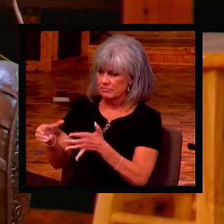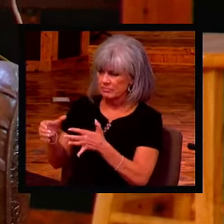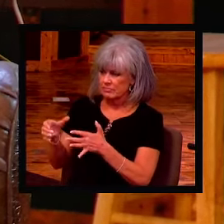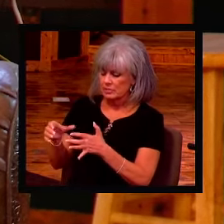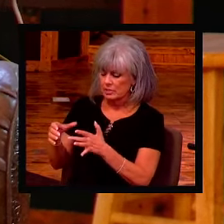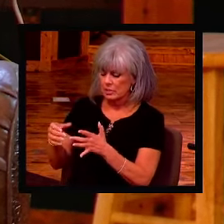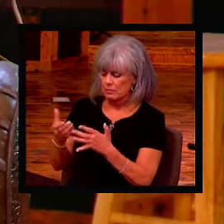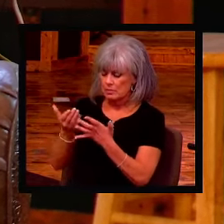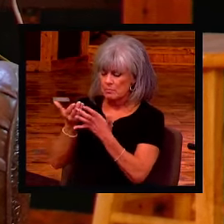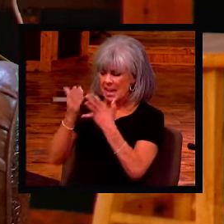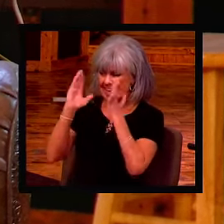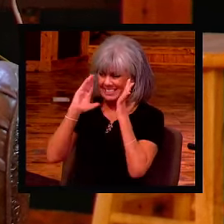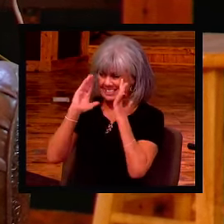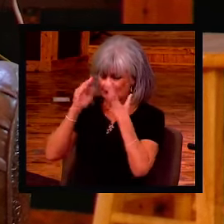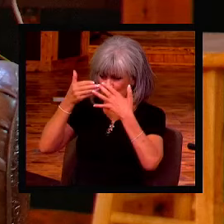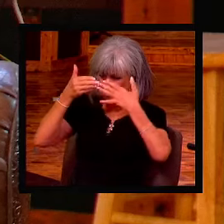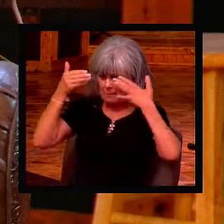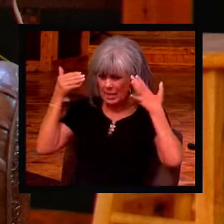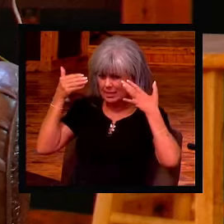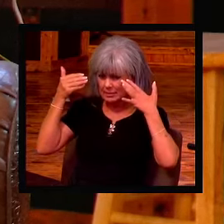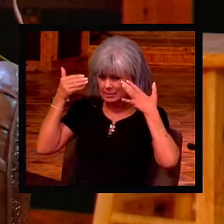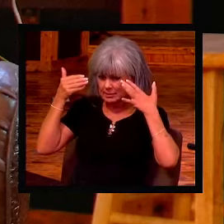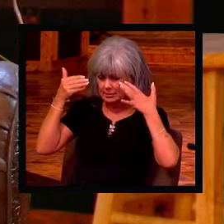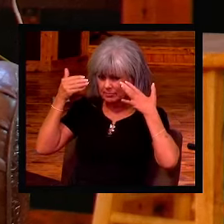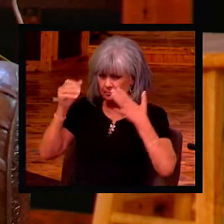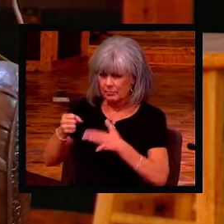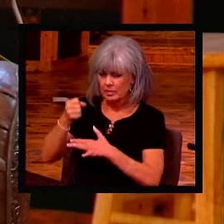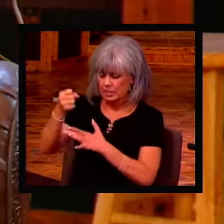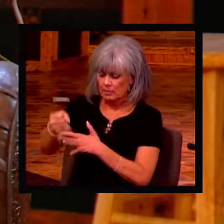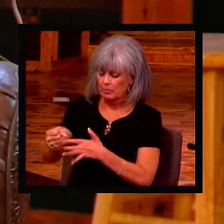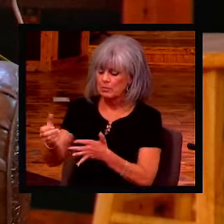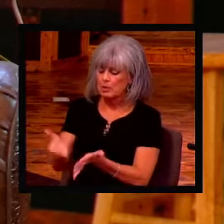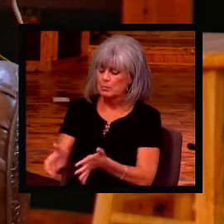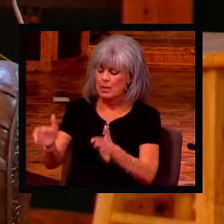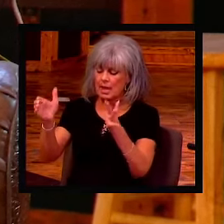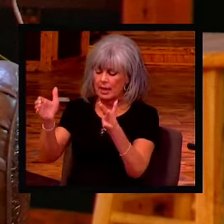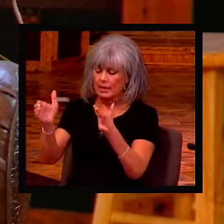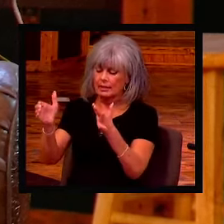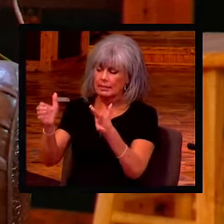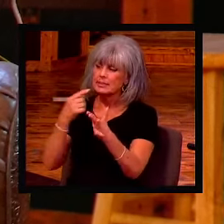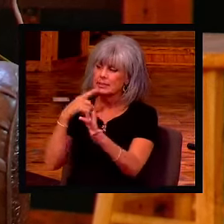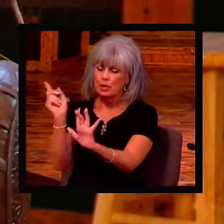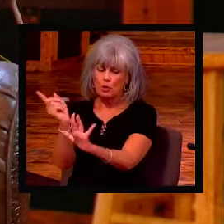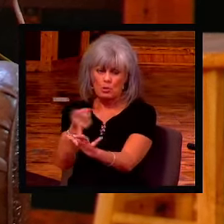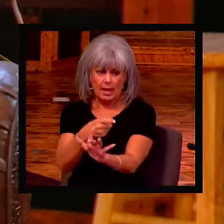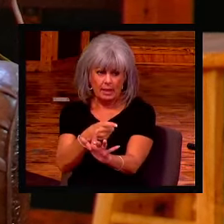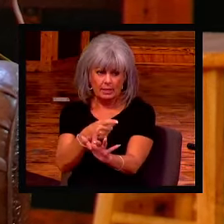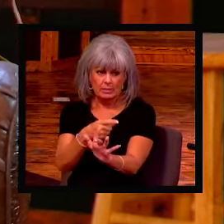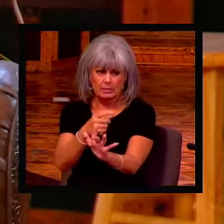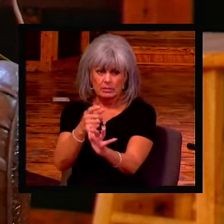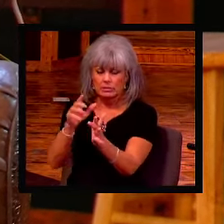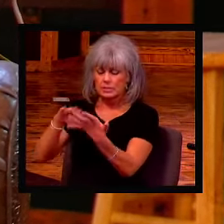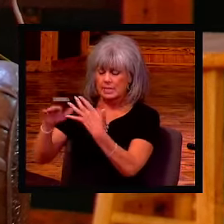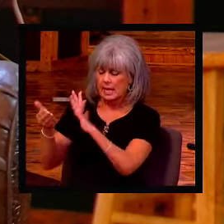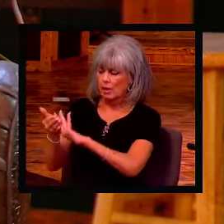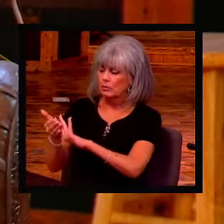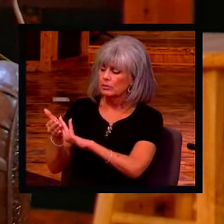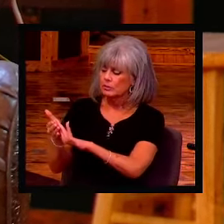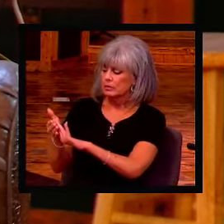them a bag and send them back to the village to ask for food and libation. Libation